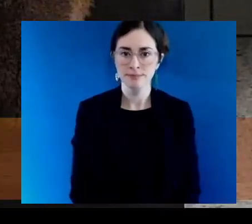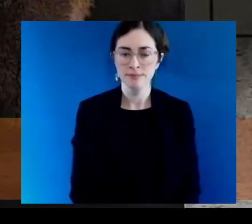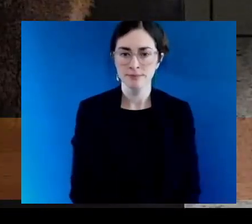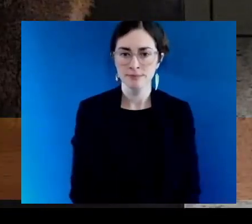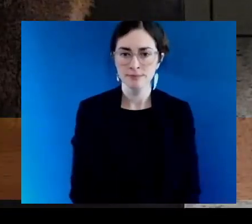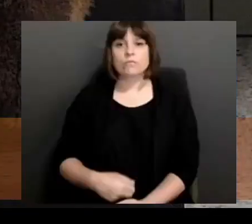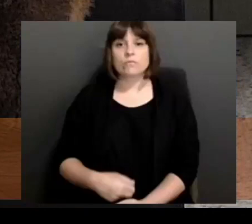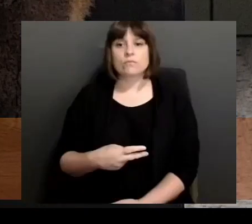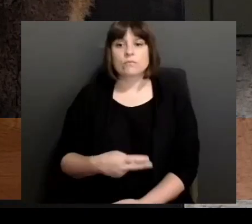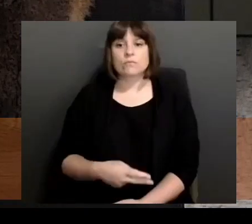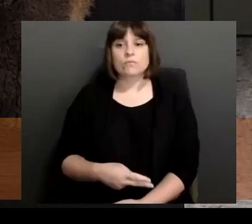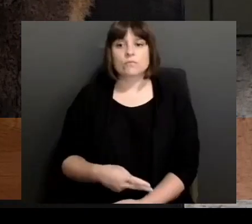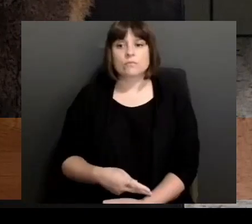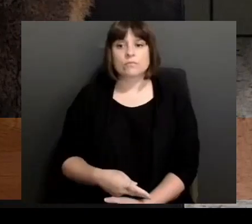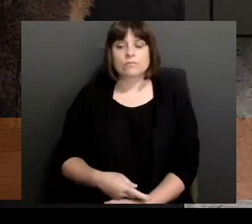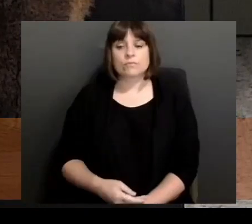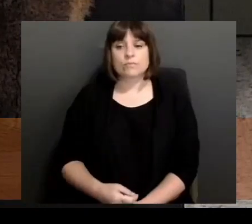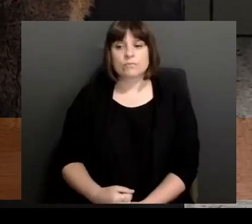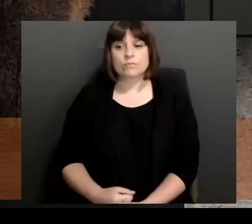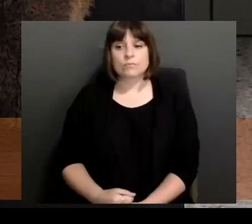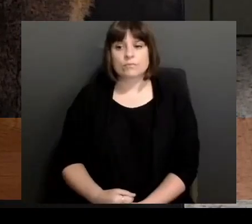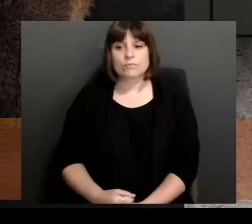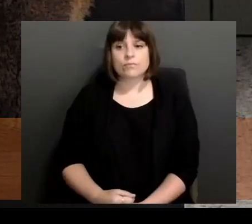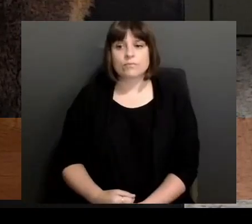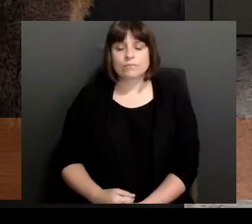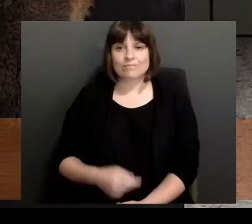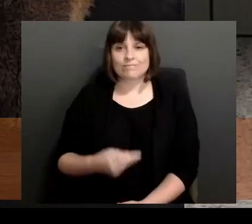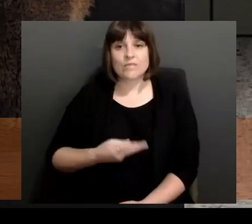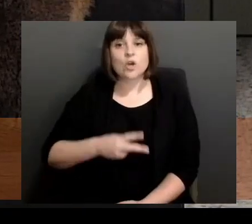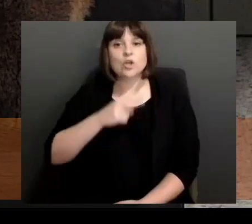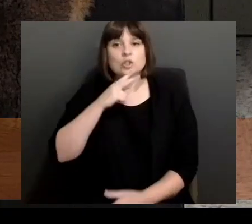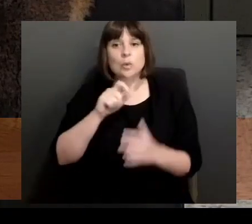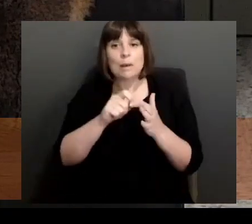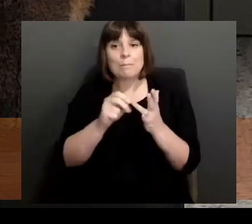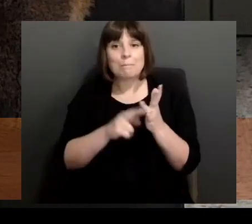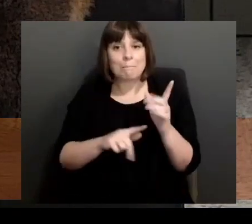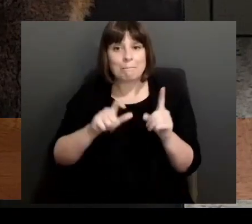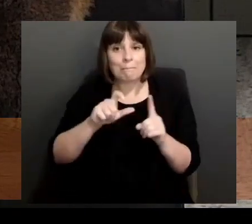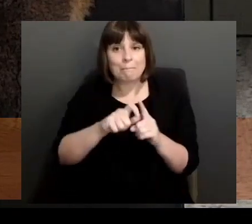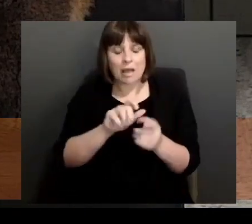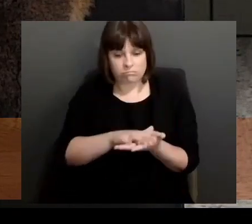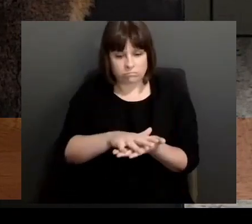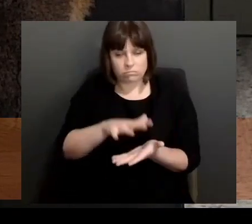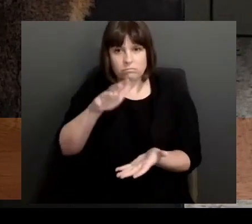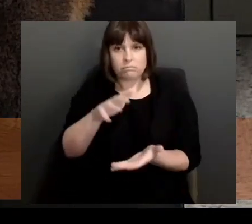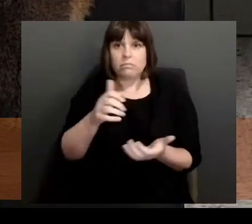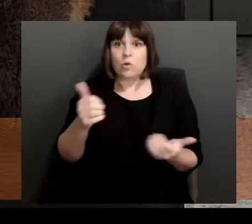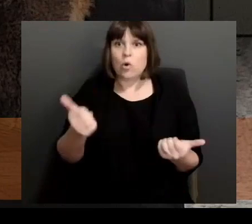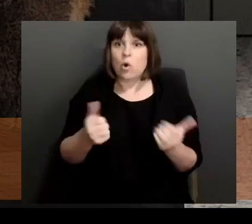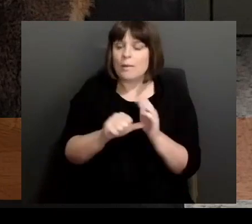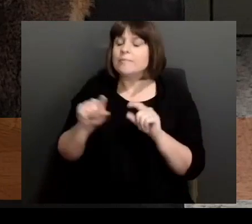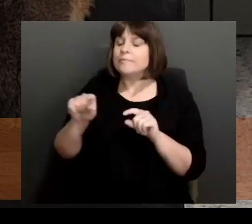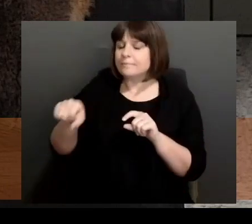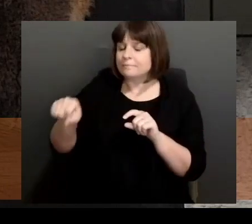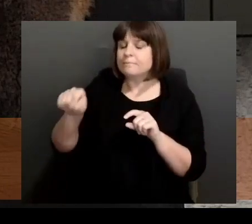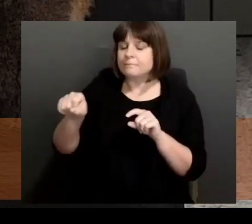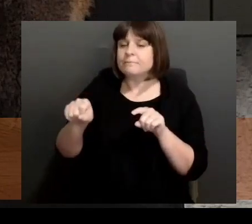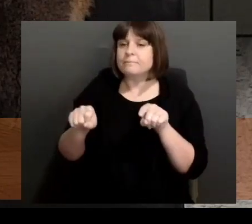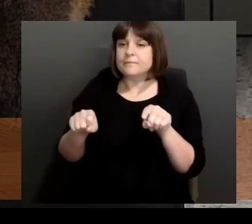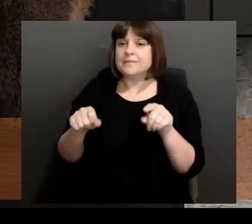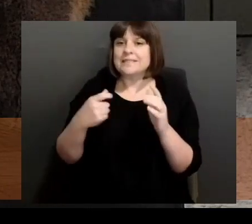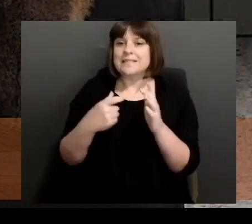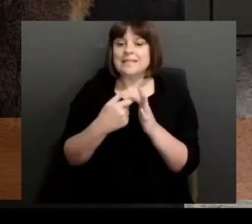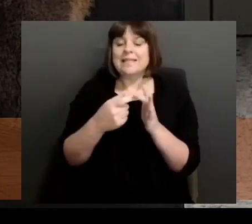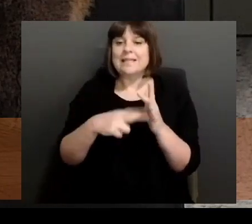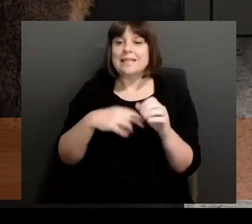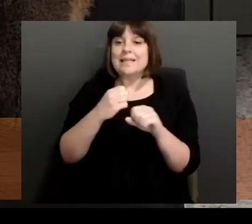1851 was a huge sum of money. It was probably a king's ransom, yes. And that reward